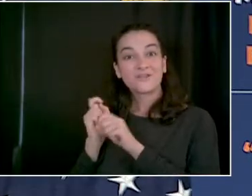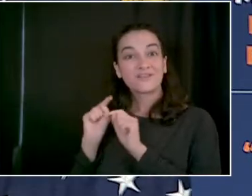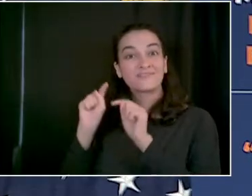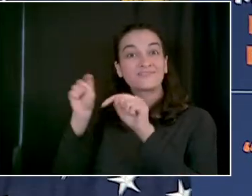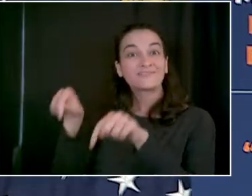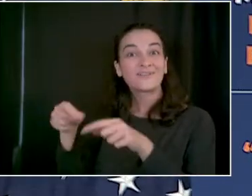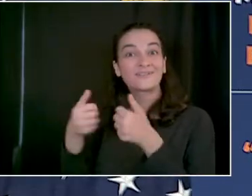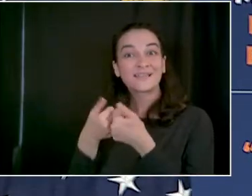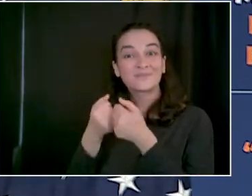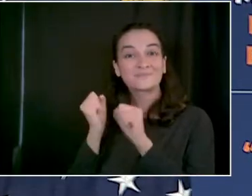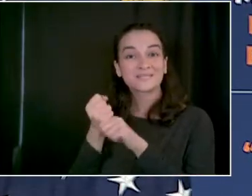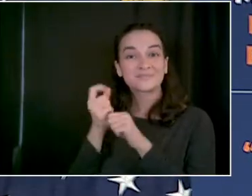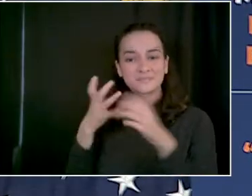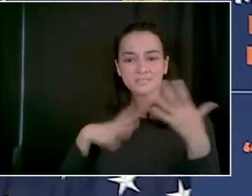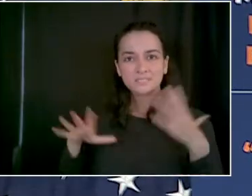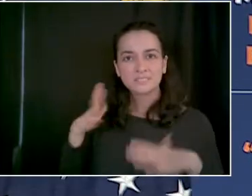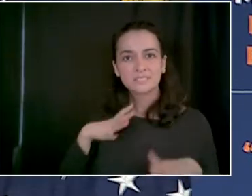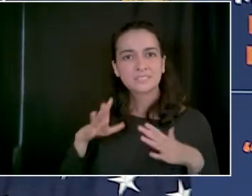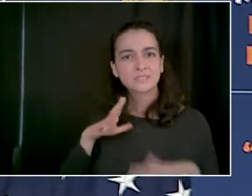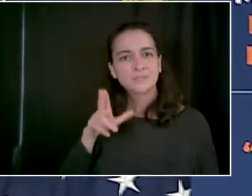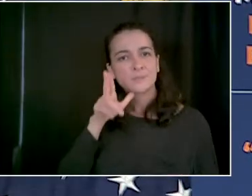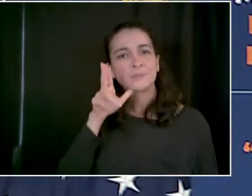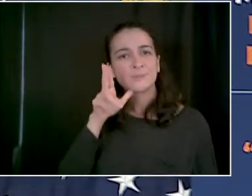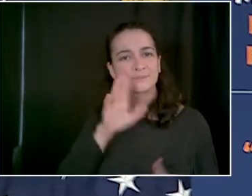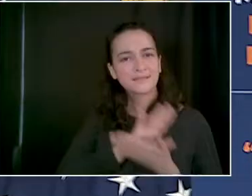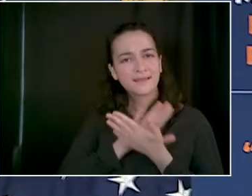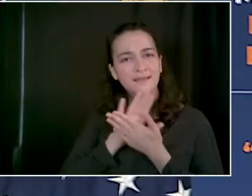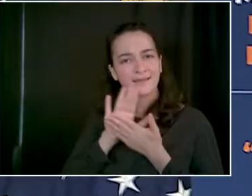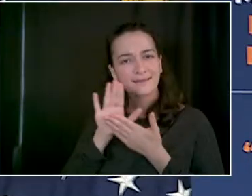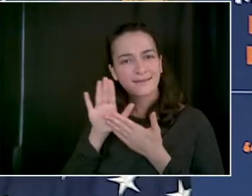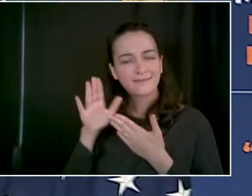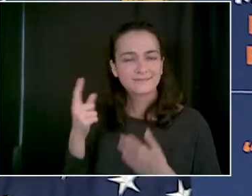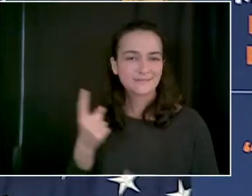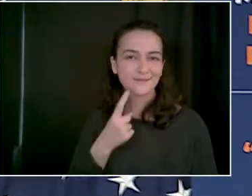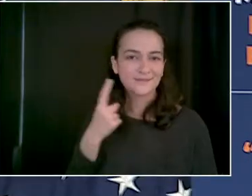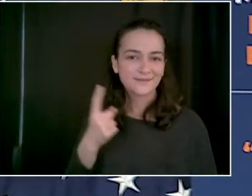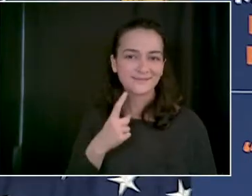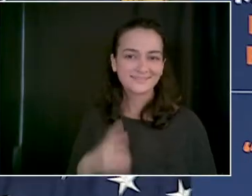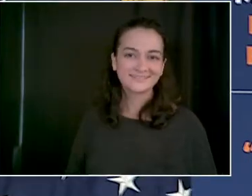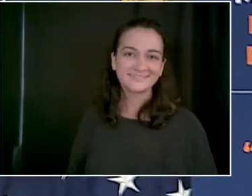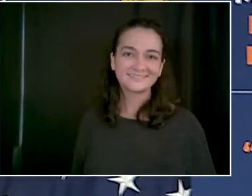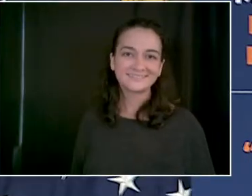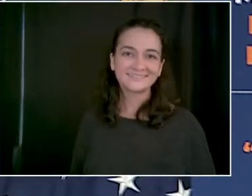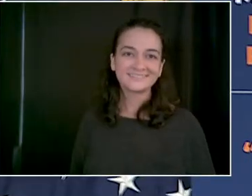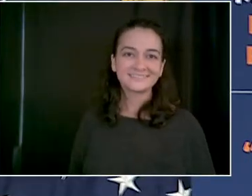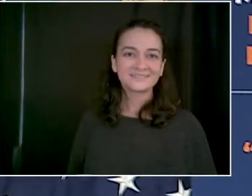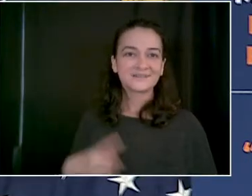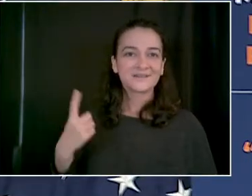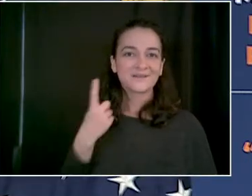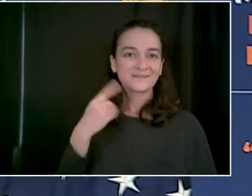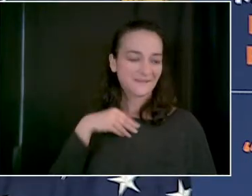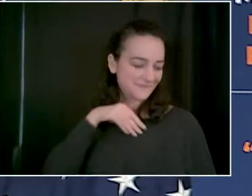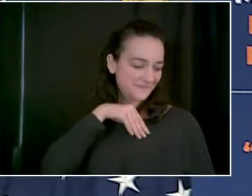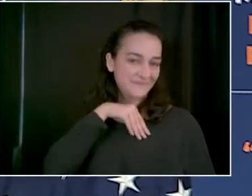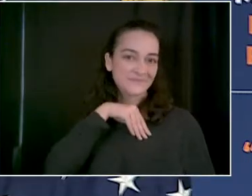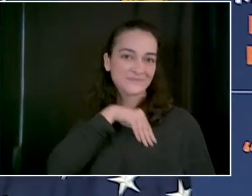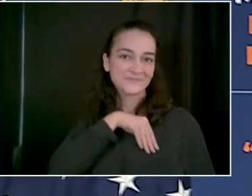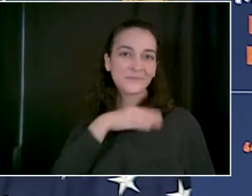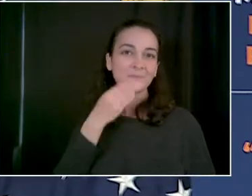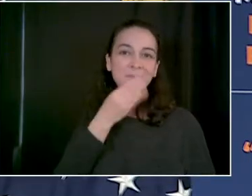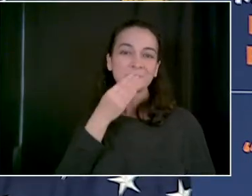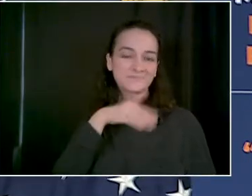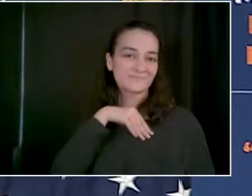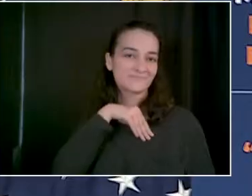that their attire, they will always have a pocket square. They would wear nice hats. And